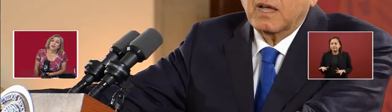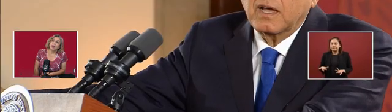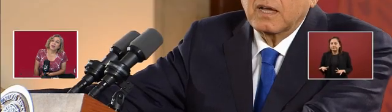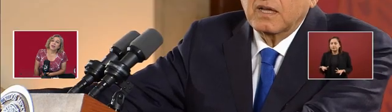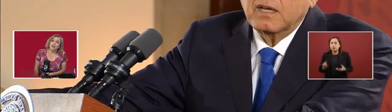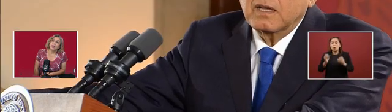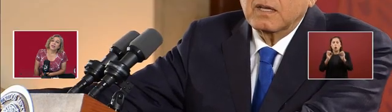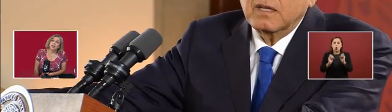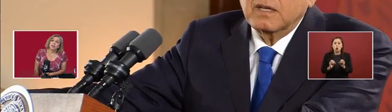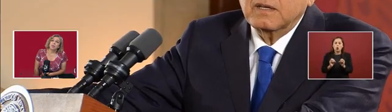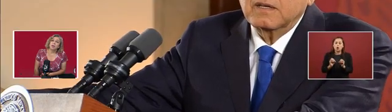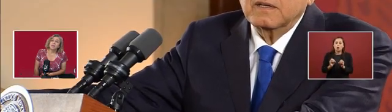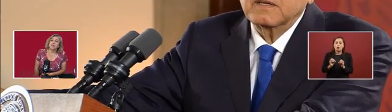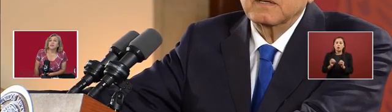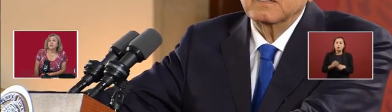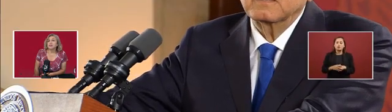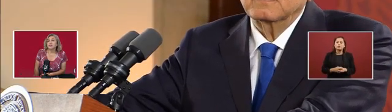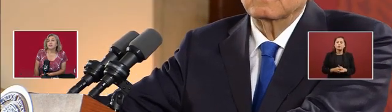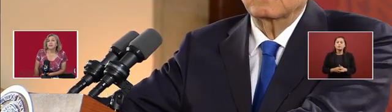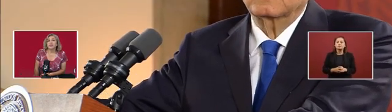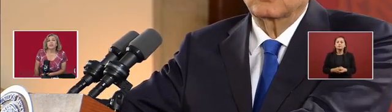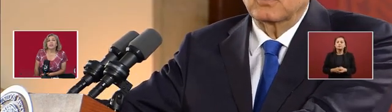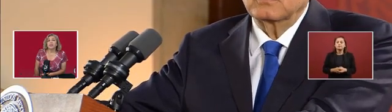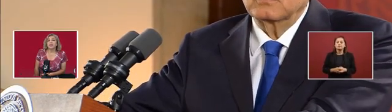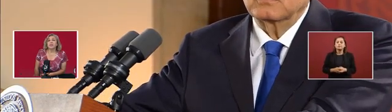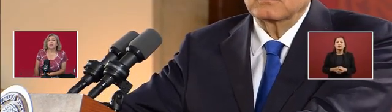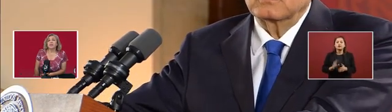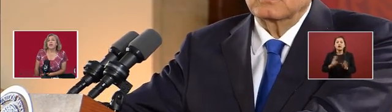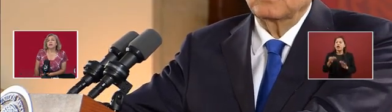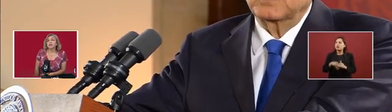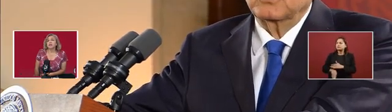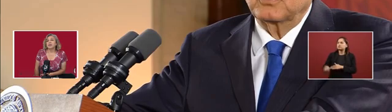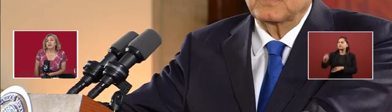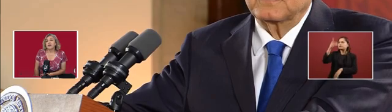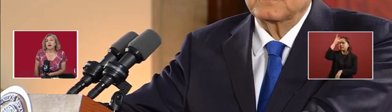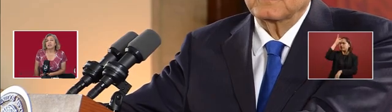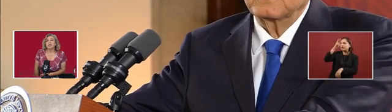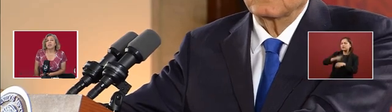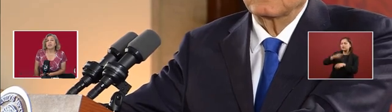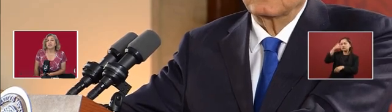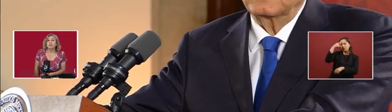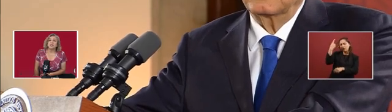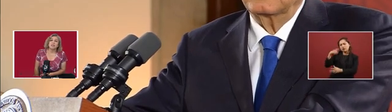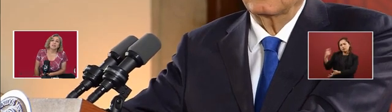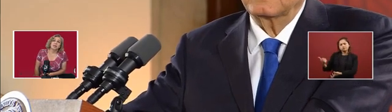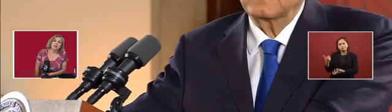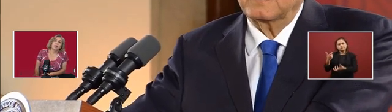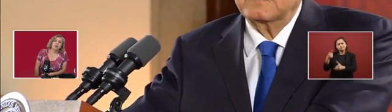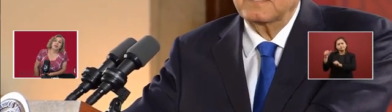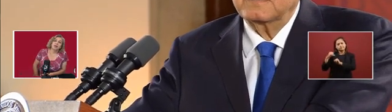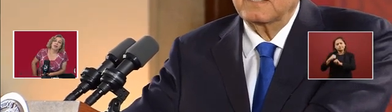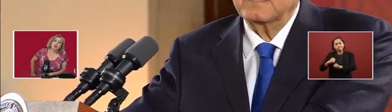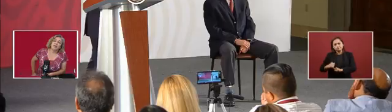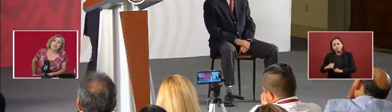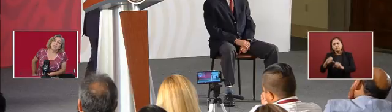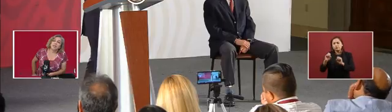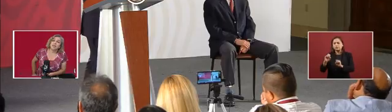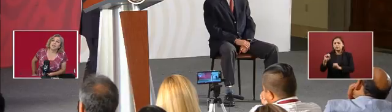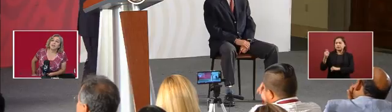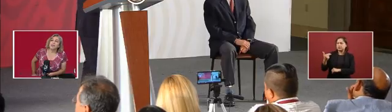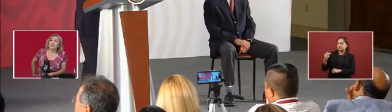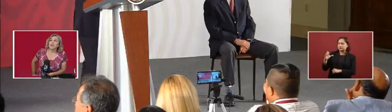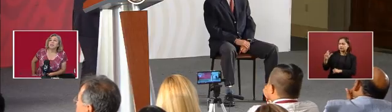no es para presumir, pero I'm not trying to boast, la but gente the nos people está ayudando are helping us. y se va avanzando. And